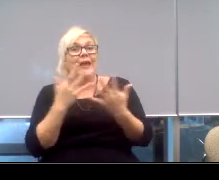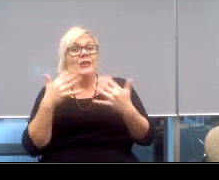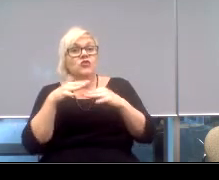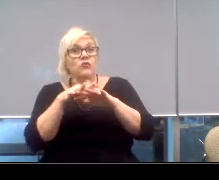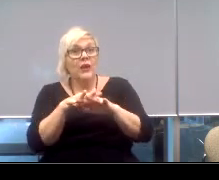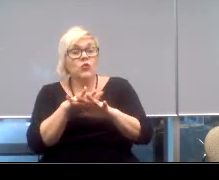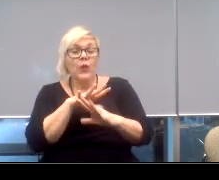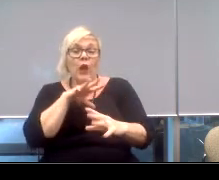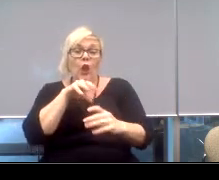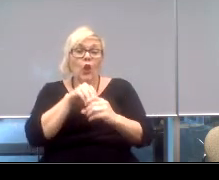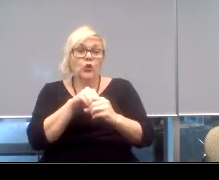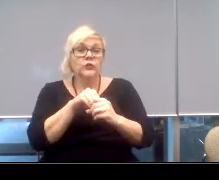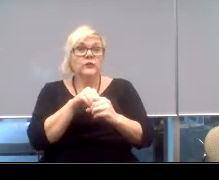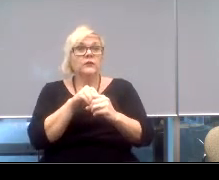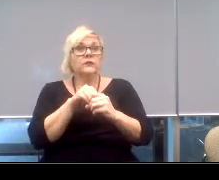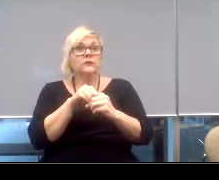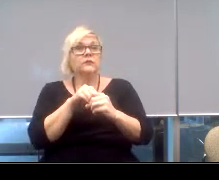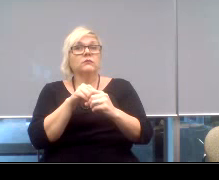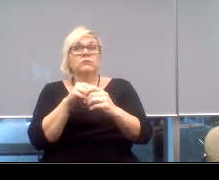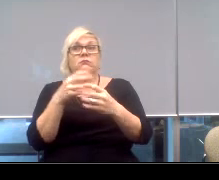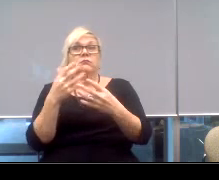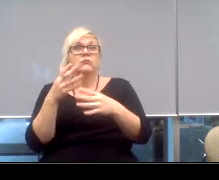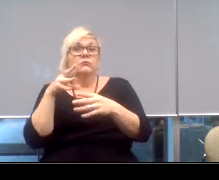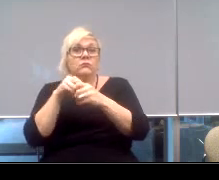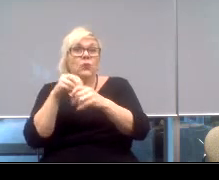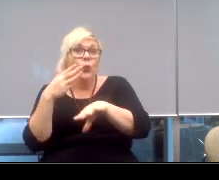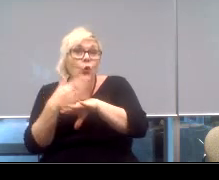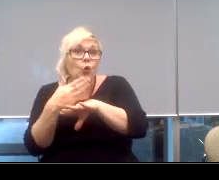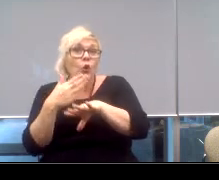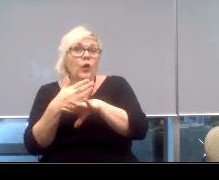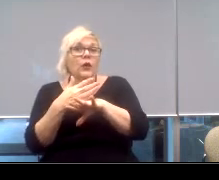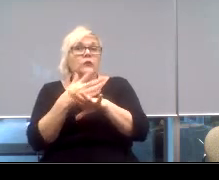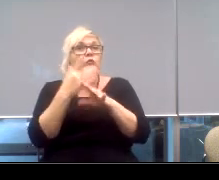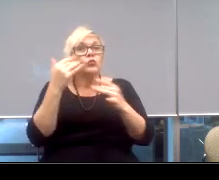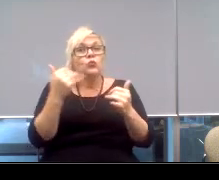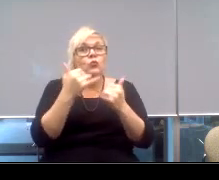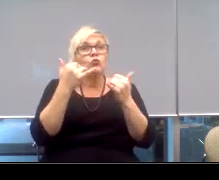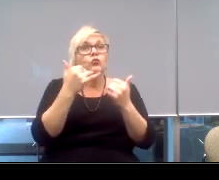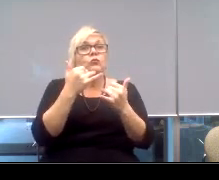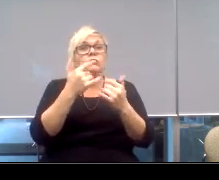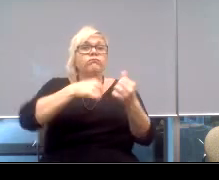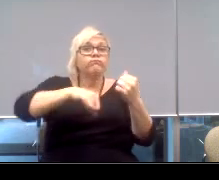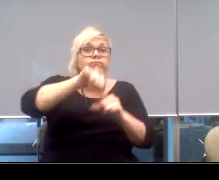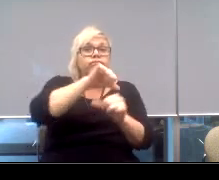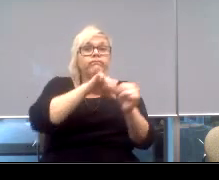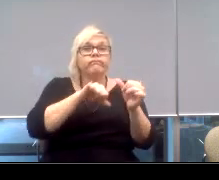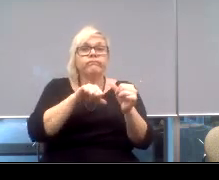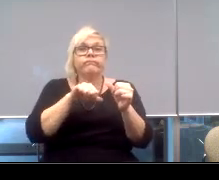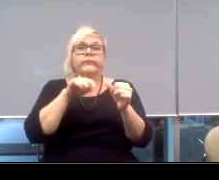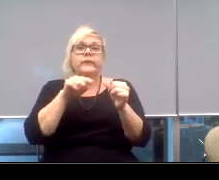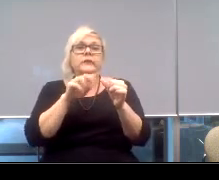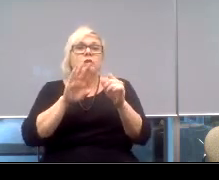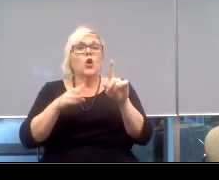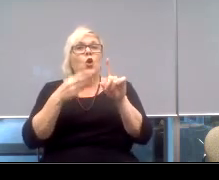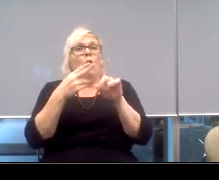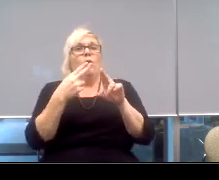mainstream community, socially and economically, is the agency's ultimate goal. This is a shared responsibility